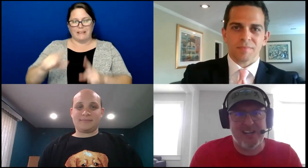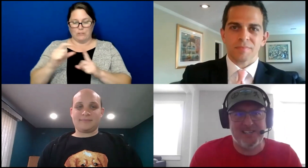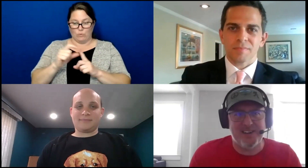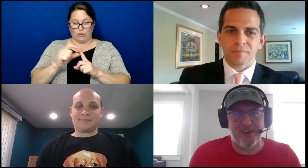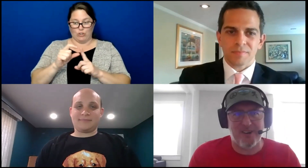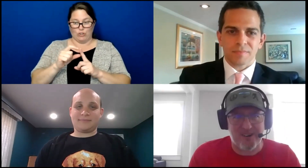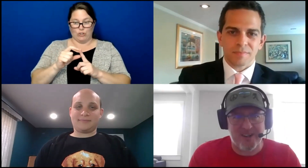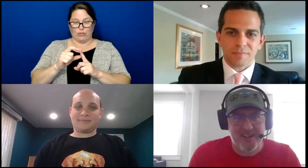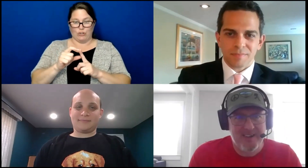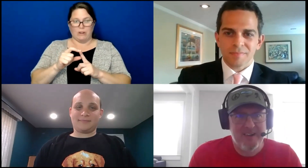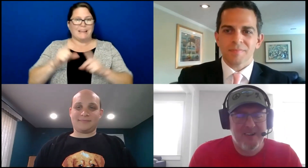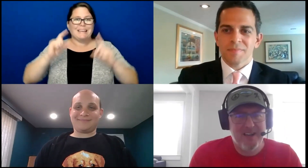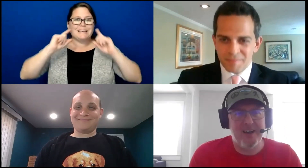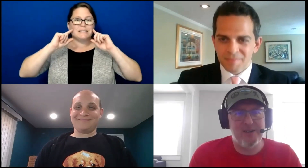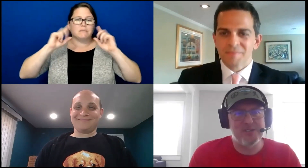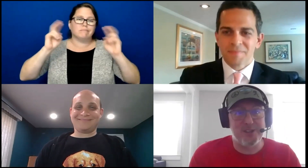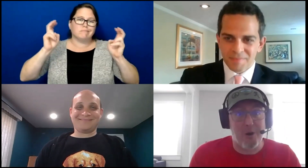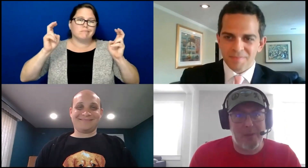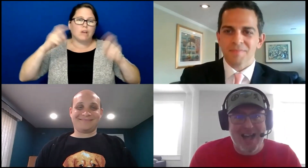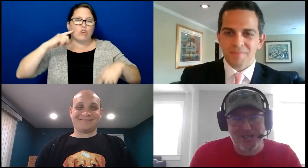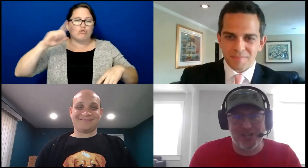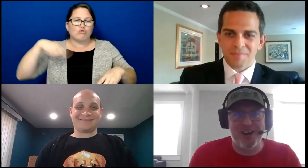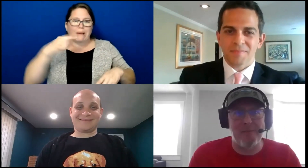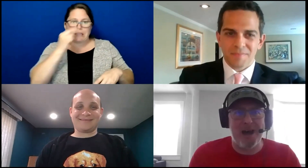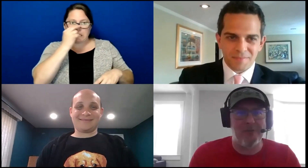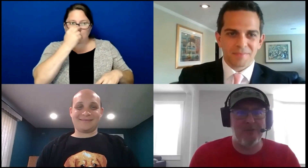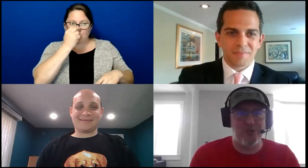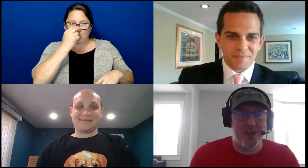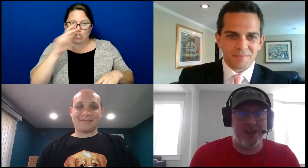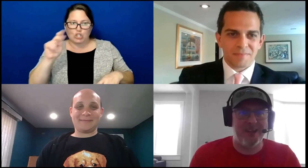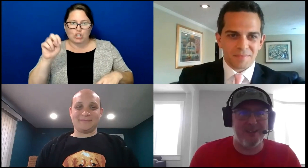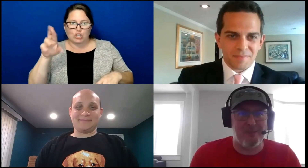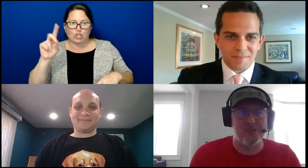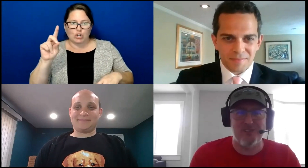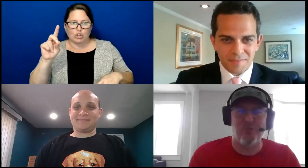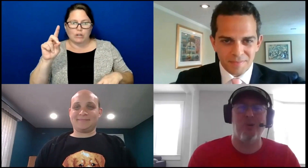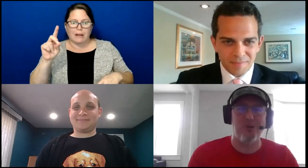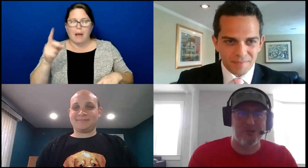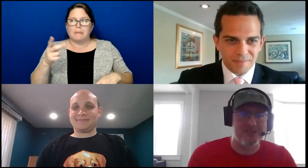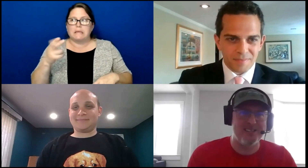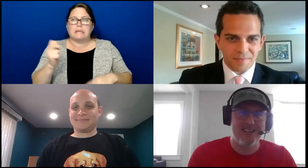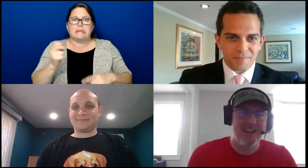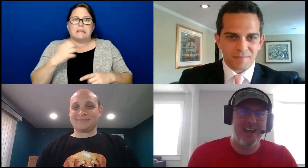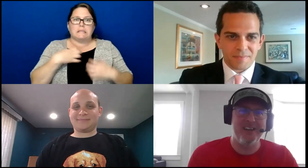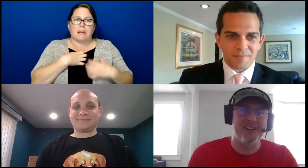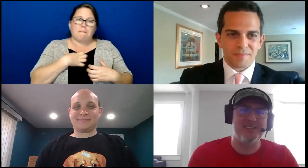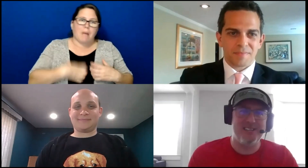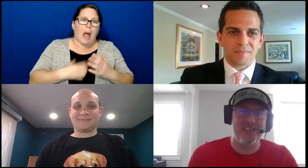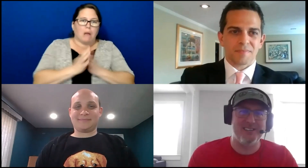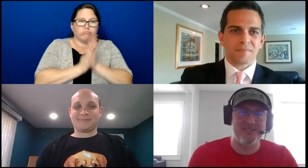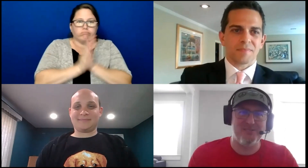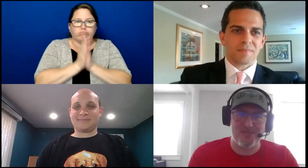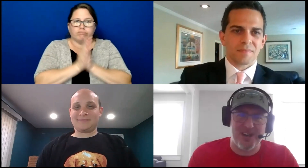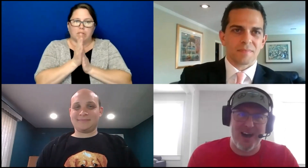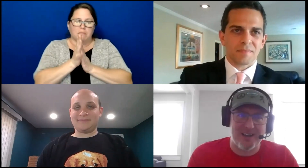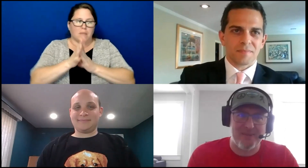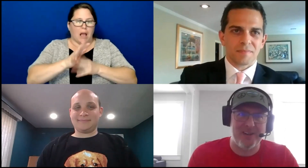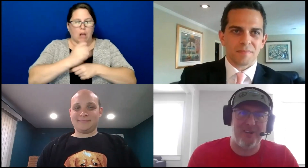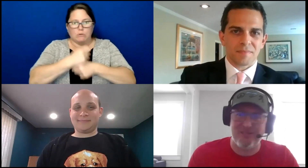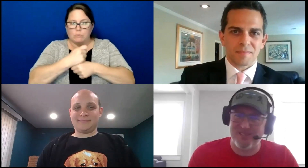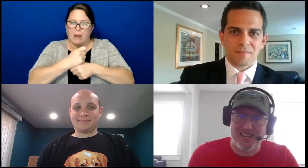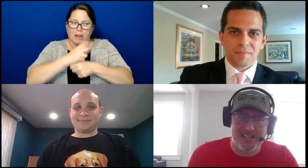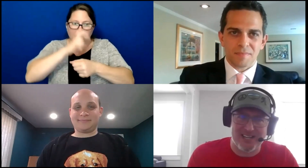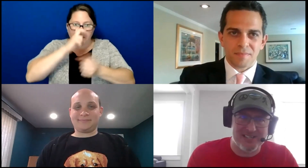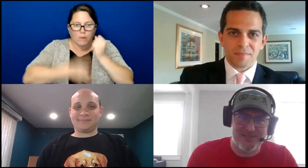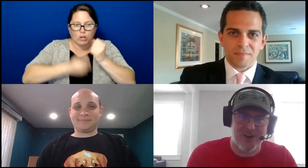this crazy nerd who is so passionate about creating immersive worlds, and you could just sit and listen to him talk about